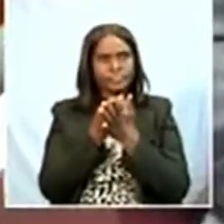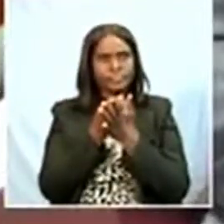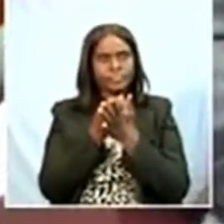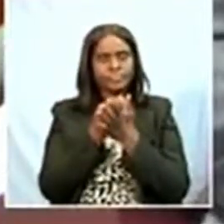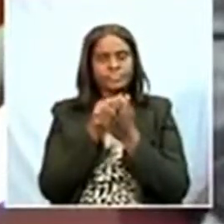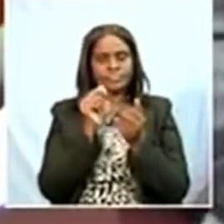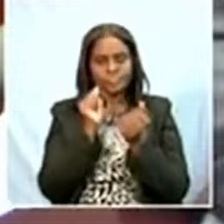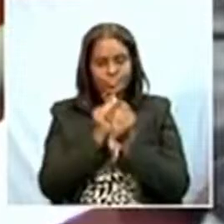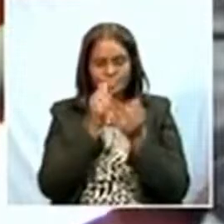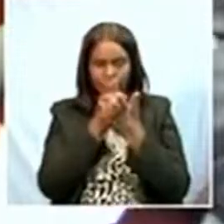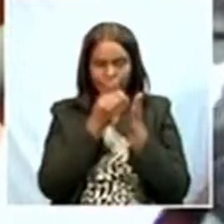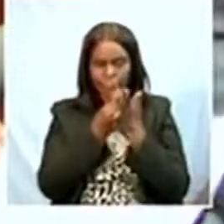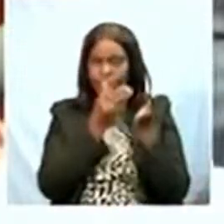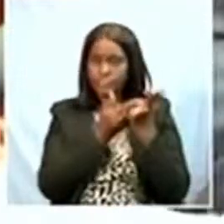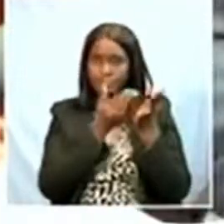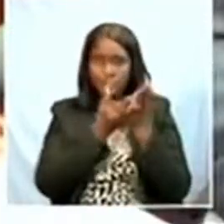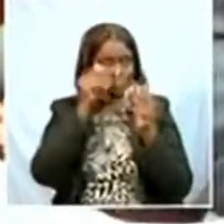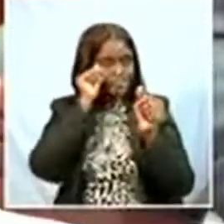agreement.